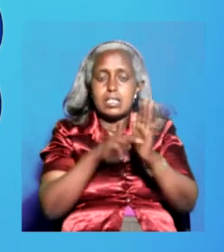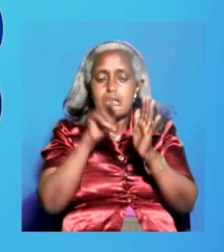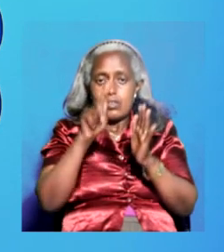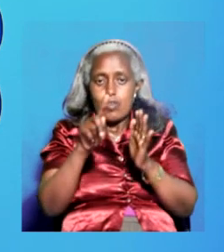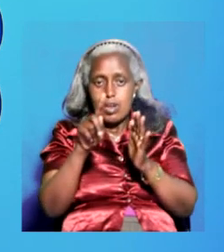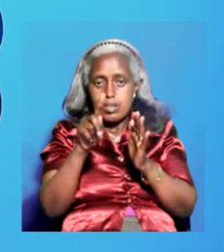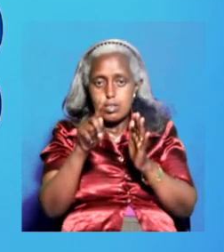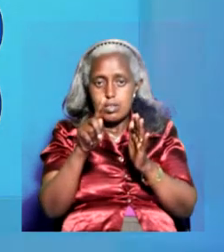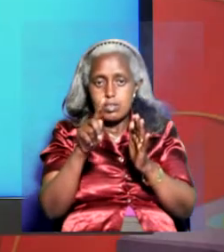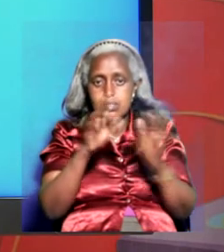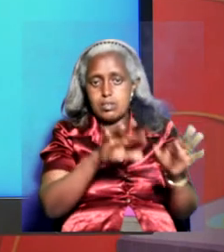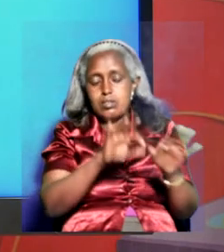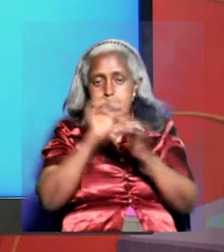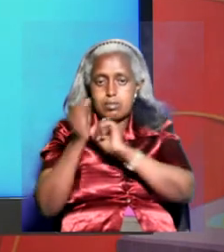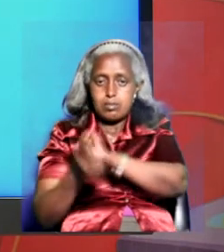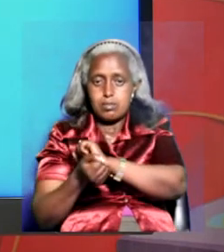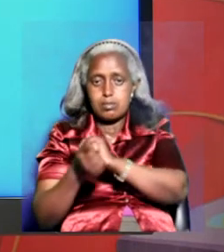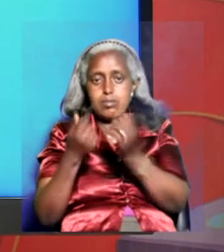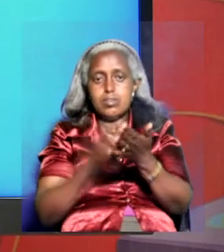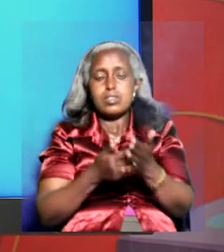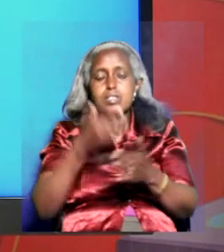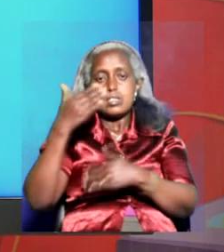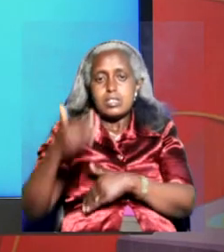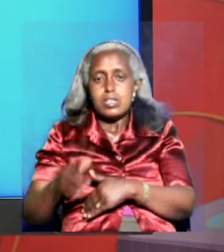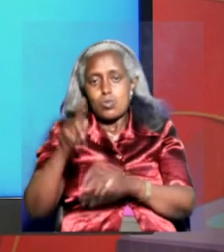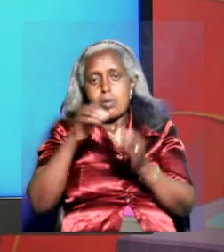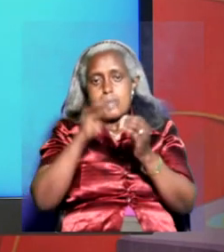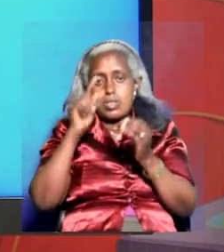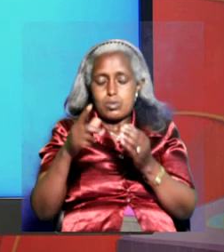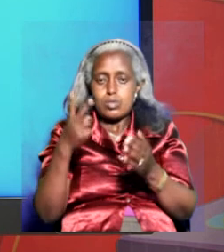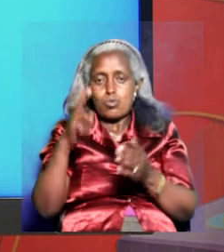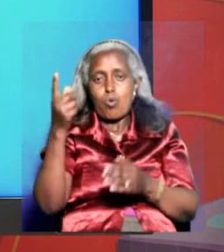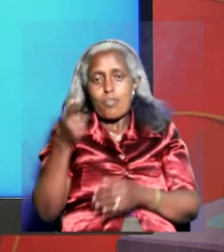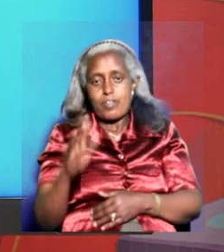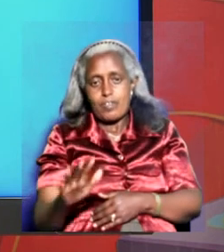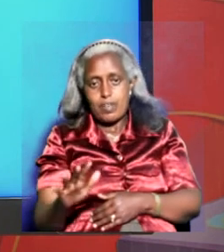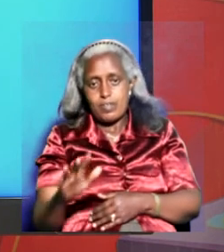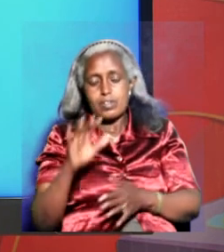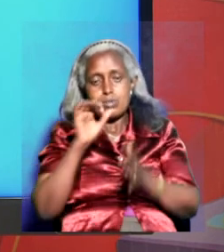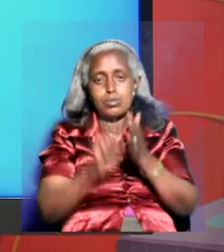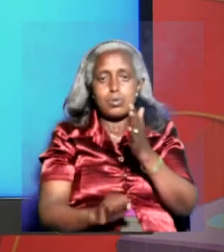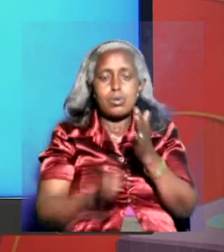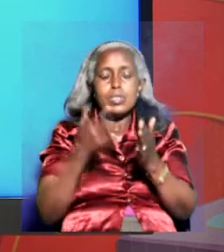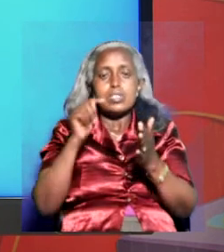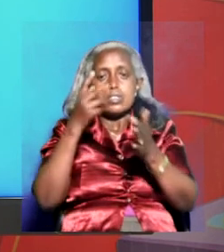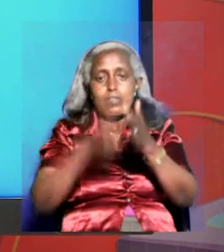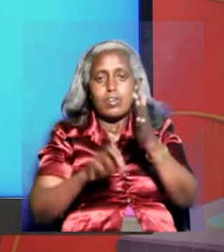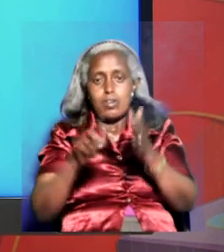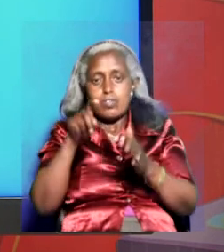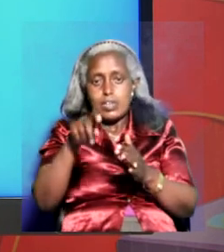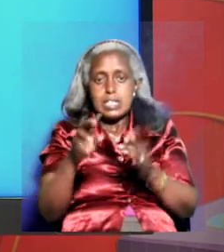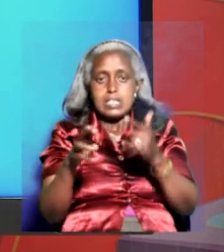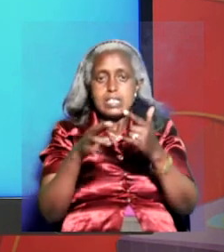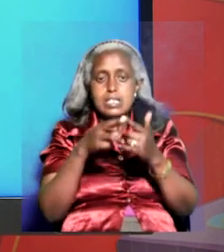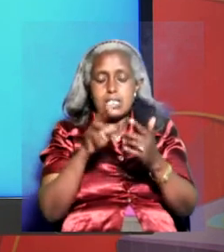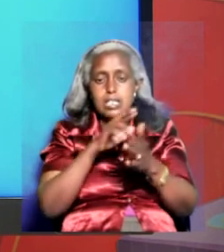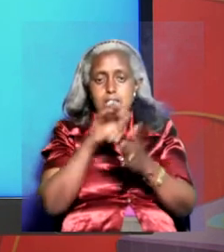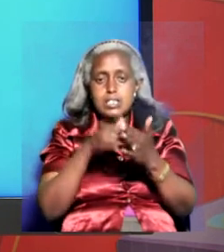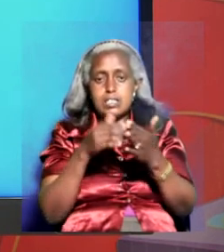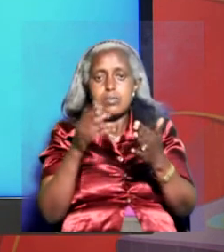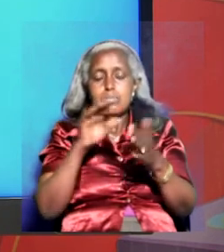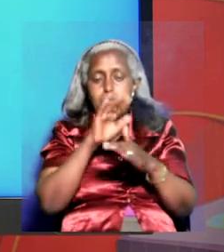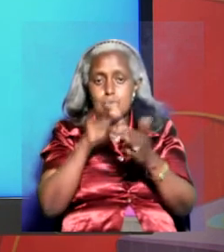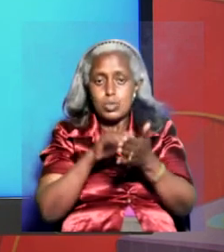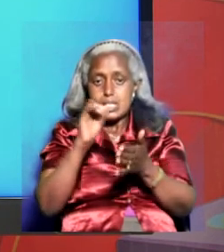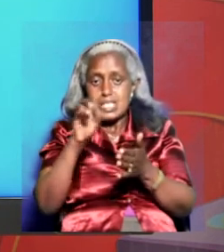-1 shifting to this side. You have 1 plus 1, it is 2 over 5. So the value of x ranges between 0 and 2